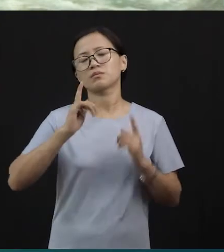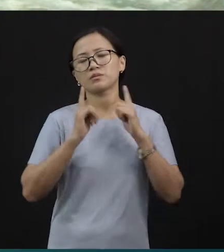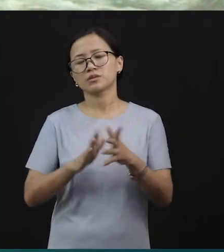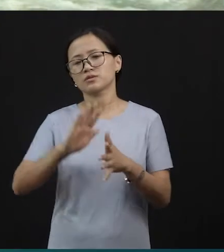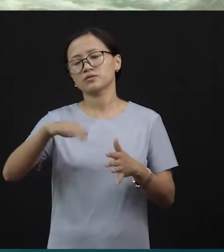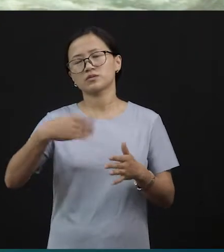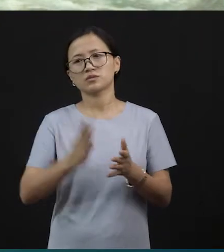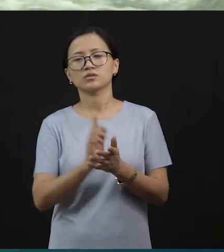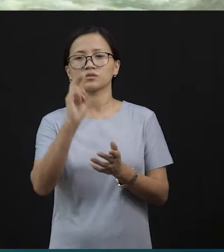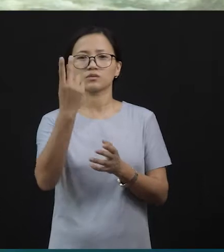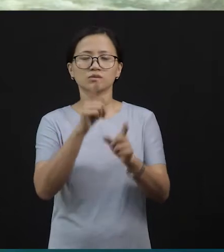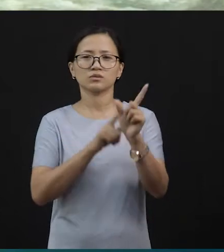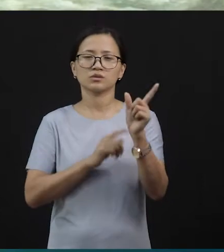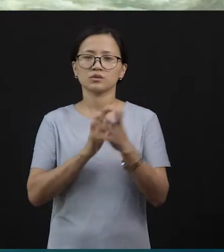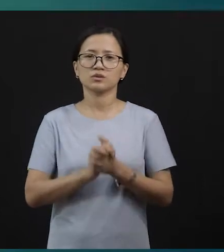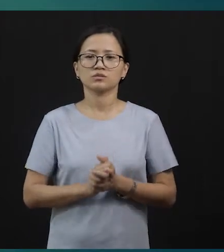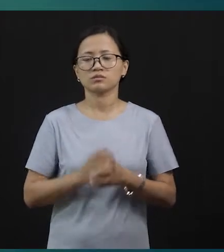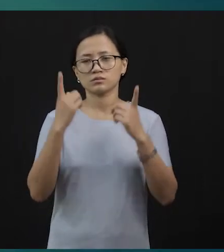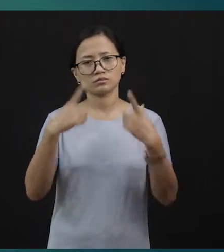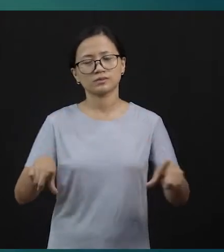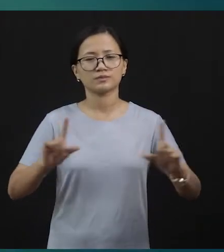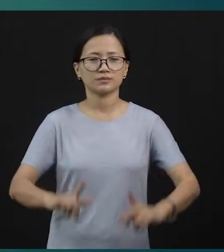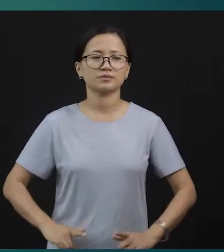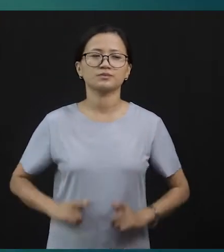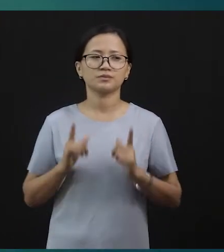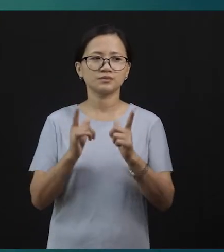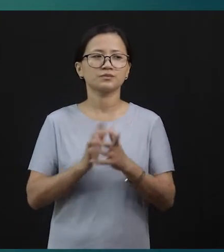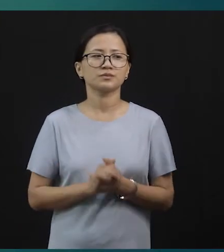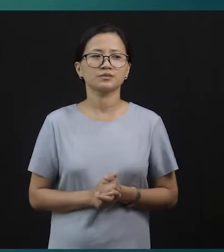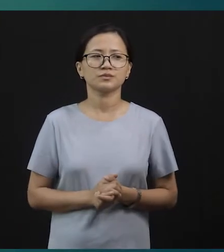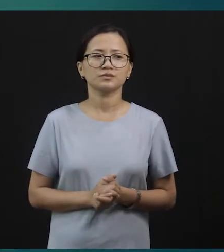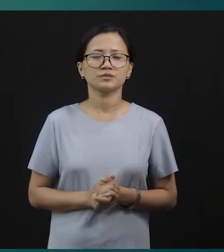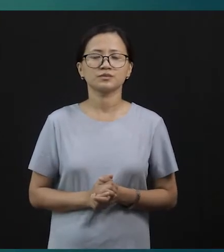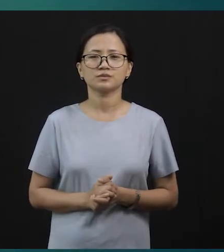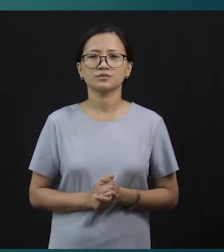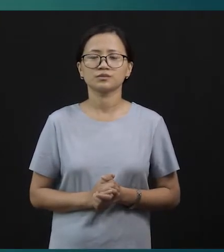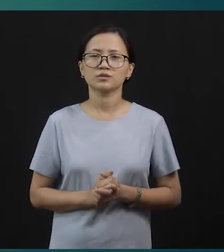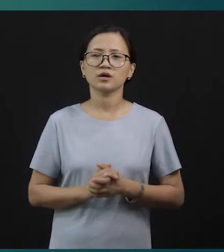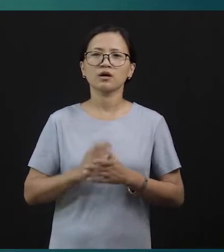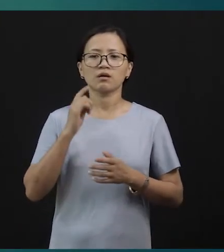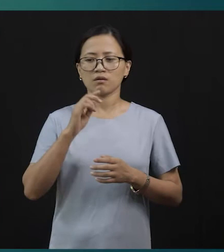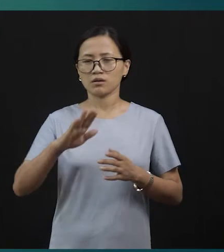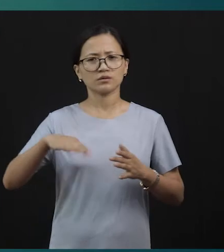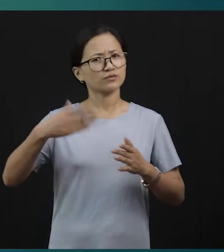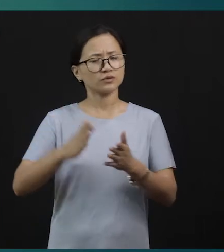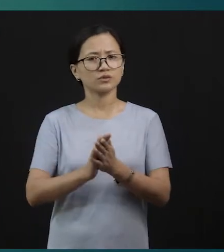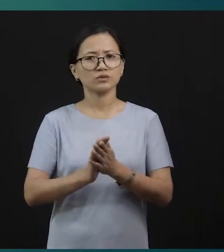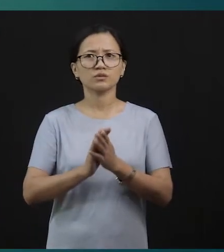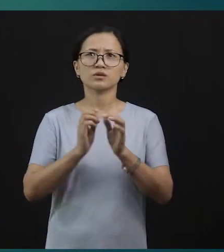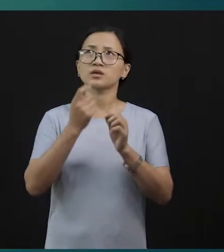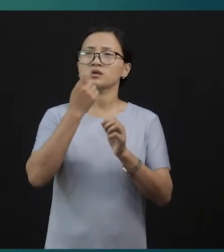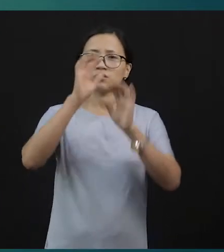in the same place, he lost his life, okay? And after the weather cleared, after some time, the